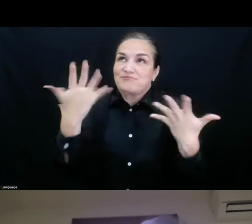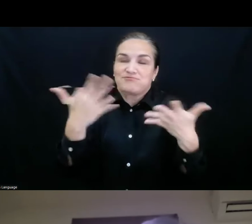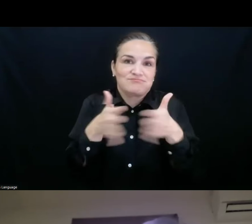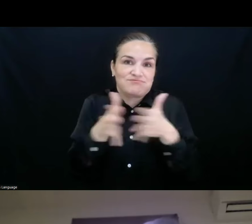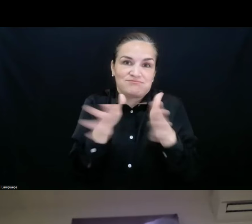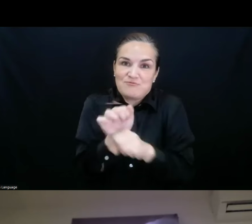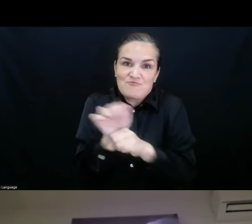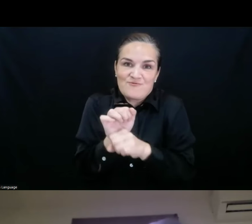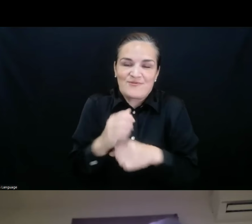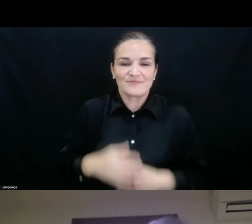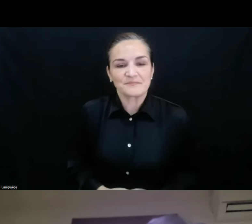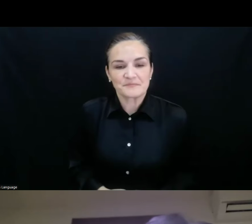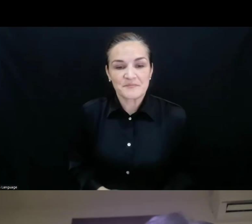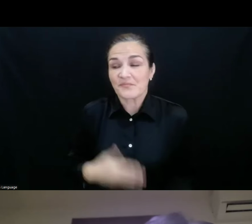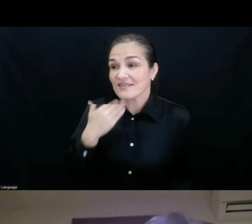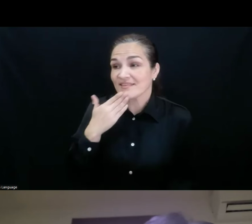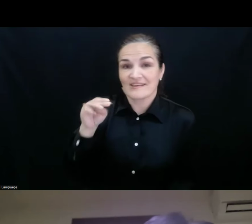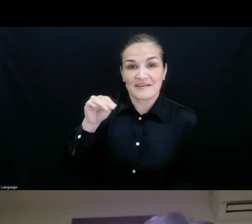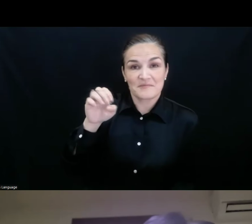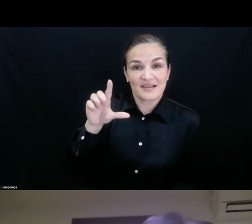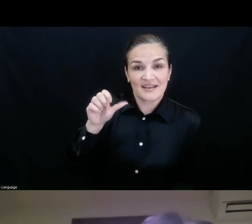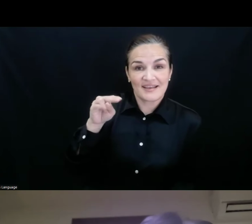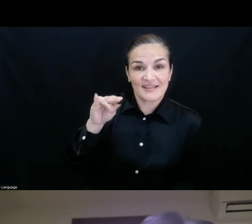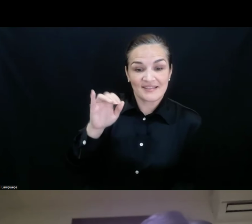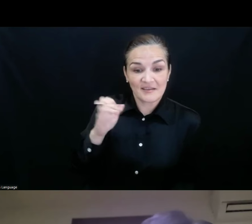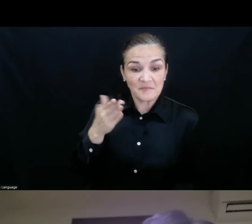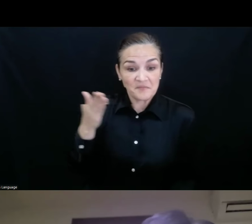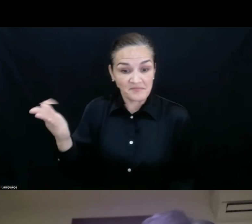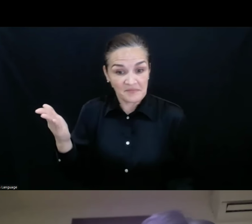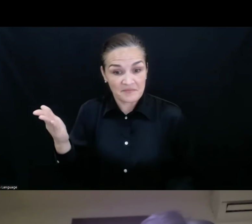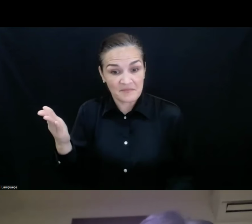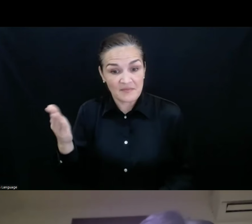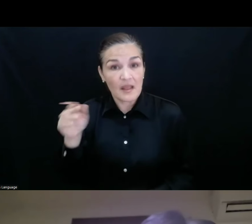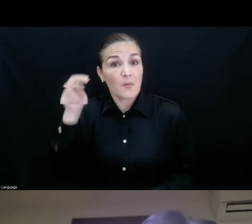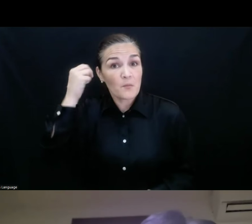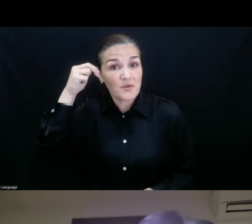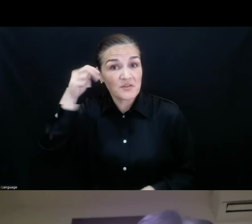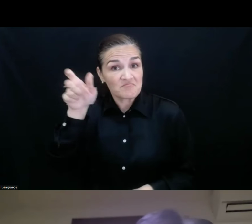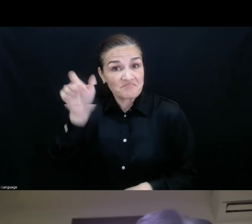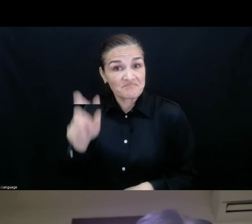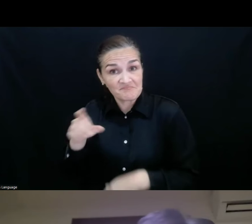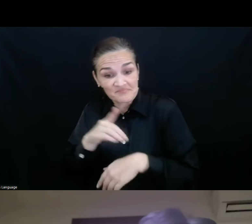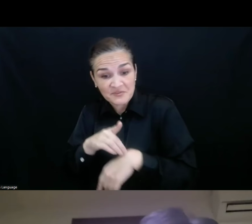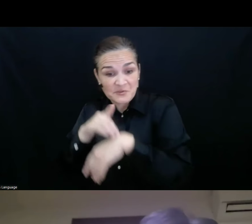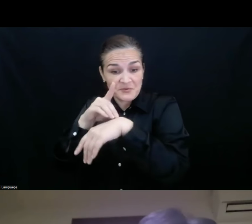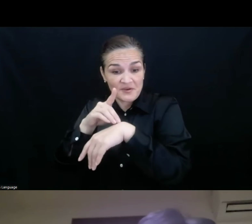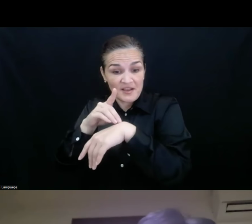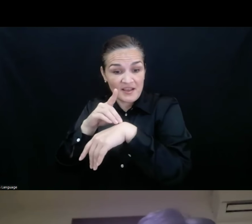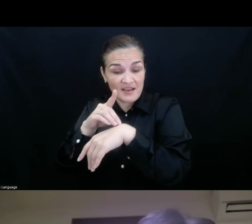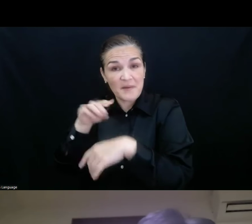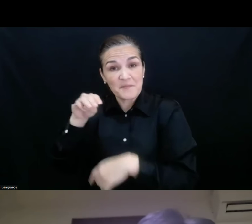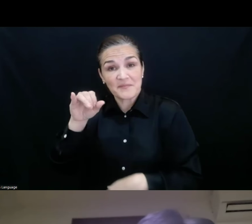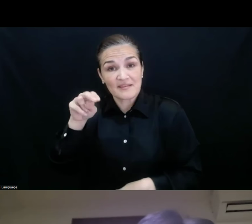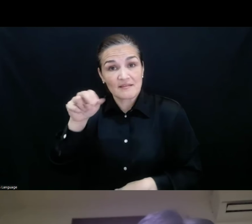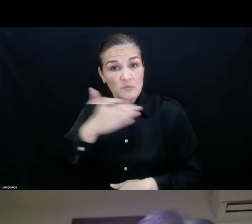Muchas gracias, Melanie. No sé si la doctora Brajovic quiere añadir Thank you very alguna much, punto más. Melanie. And I